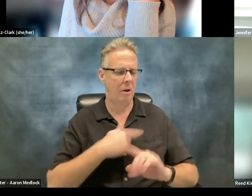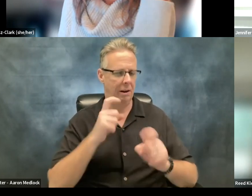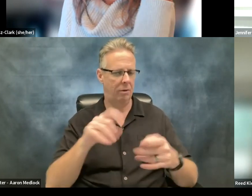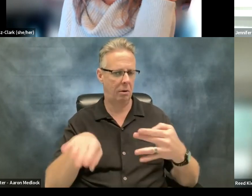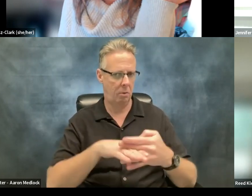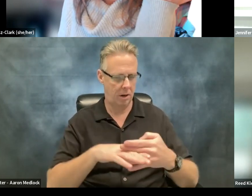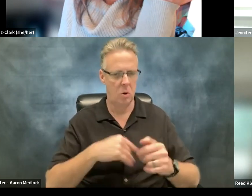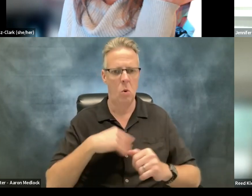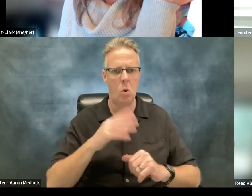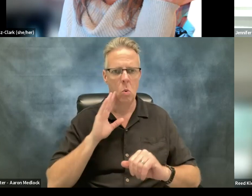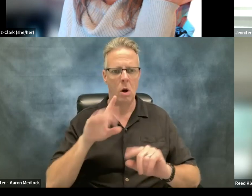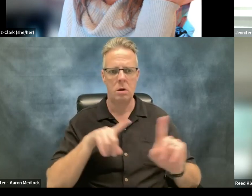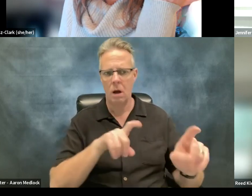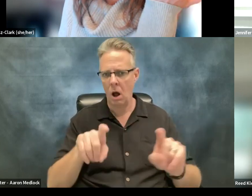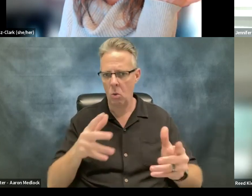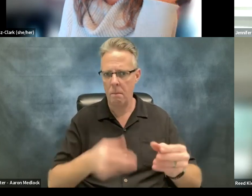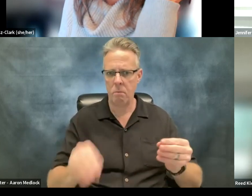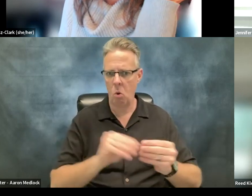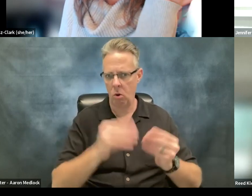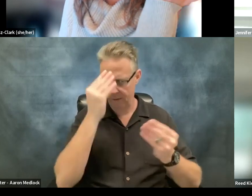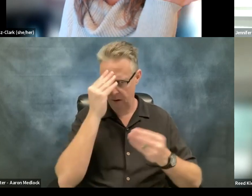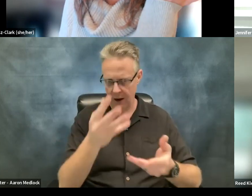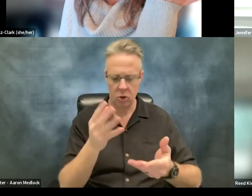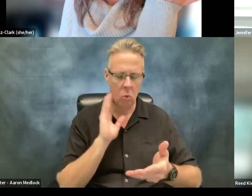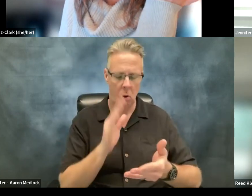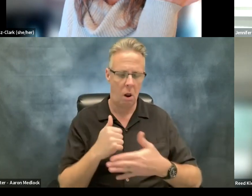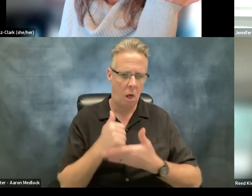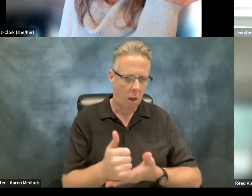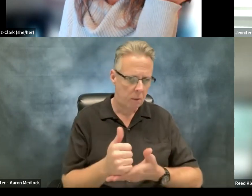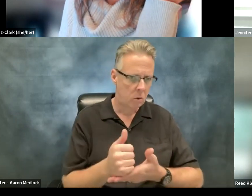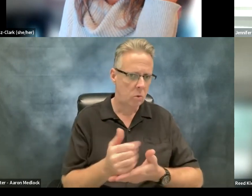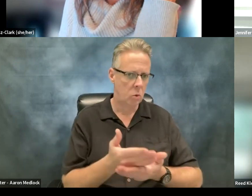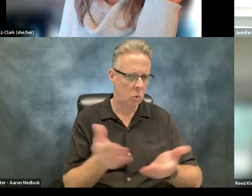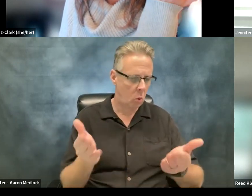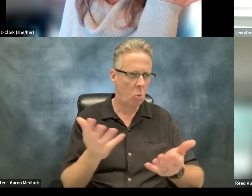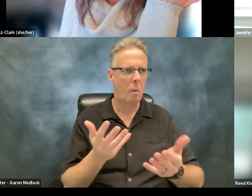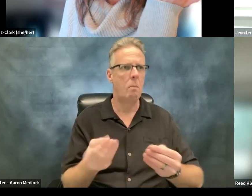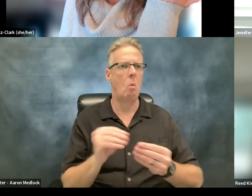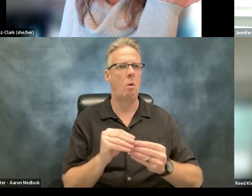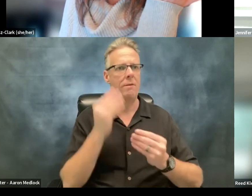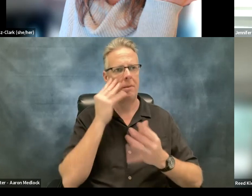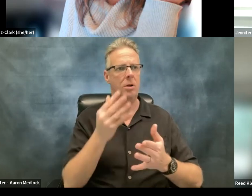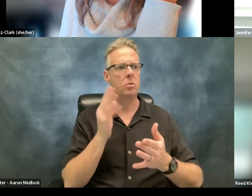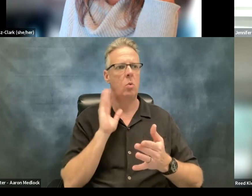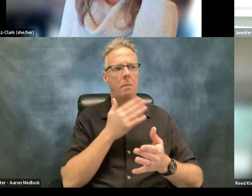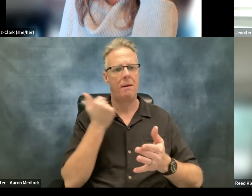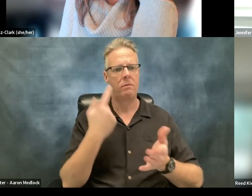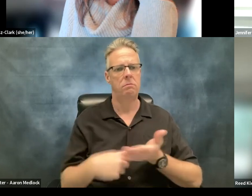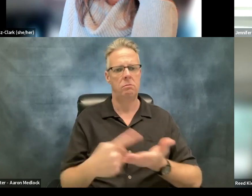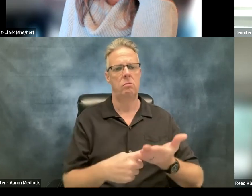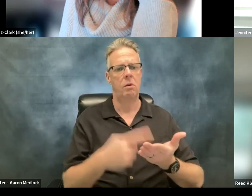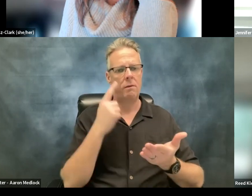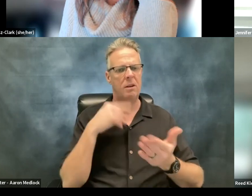we're going to be asking what more information would be helpful to you, or what do you need to have that discussion in March about the